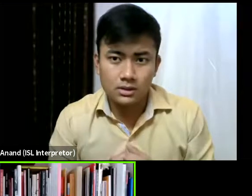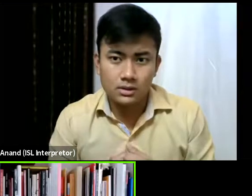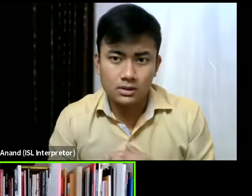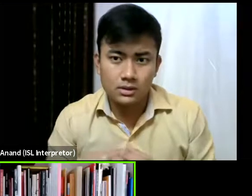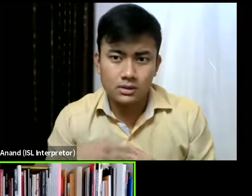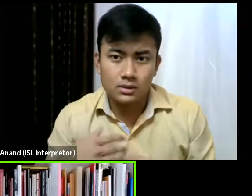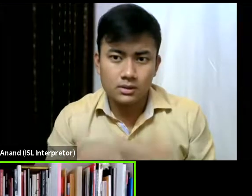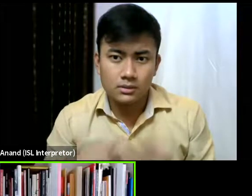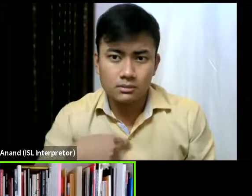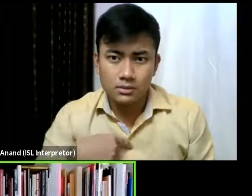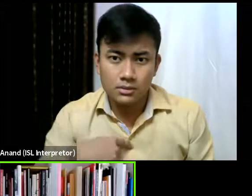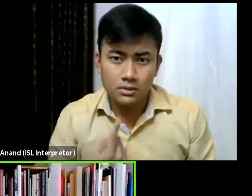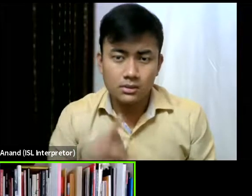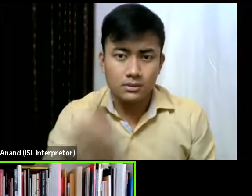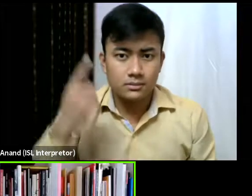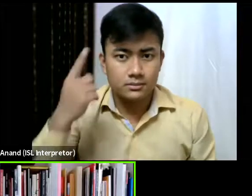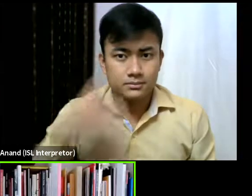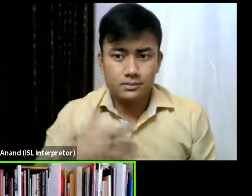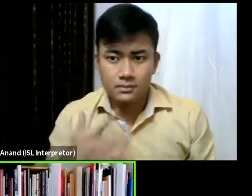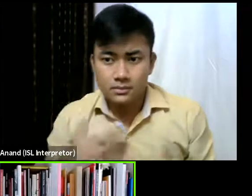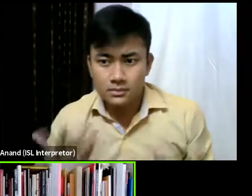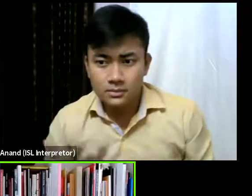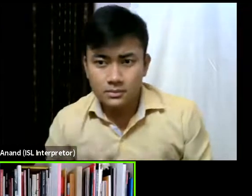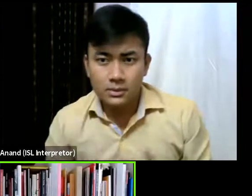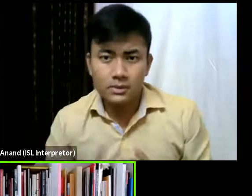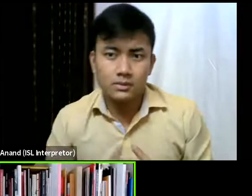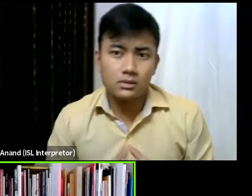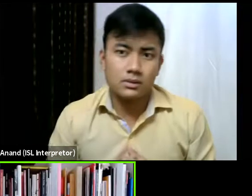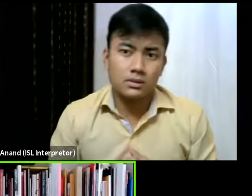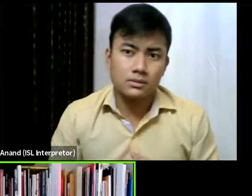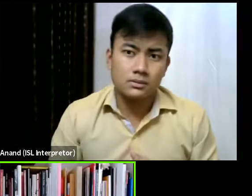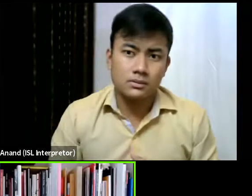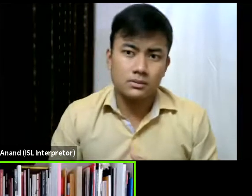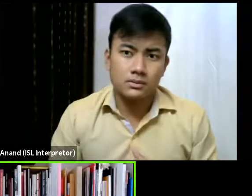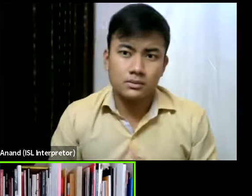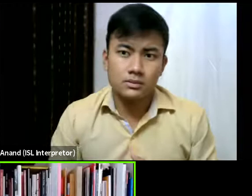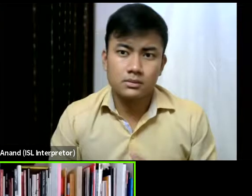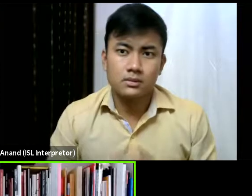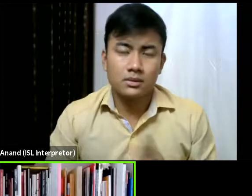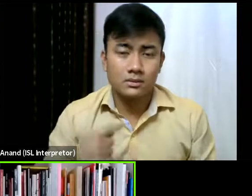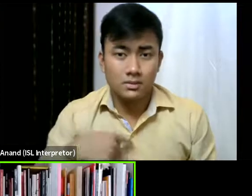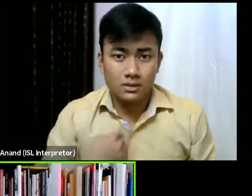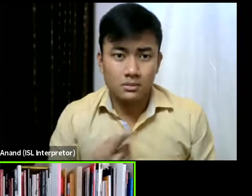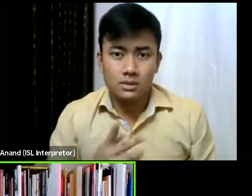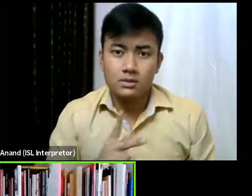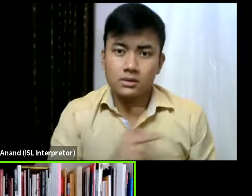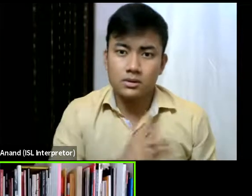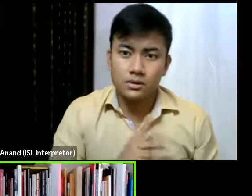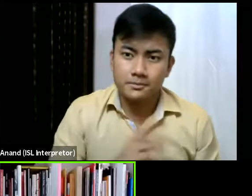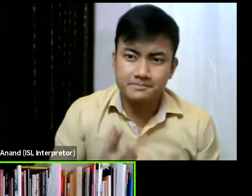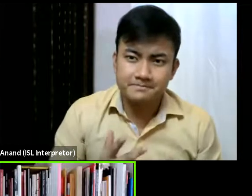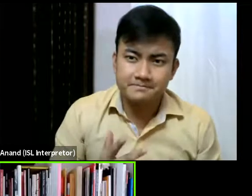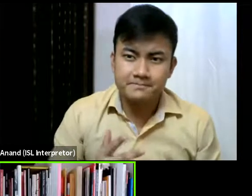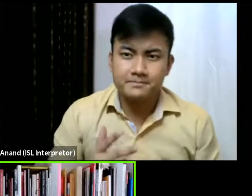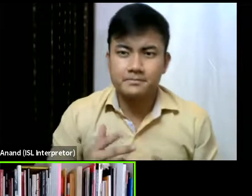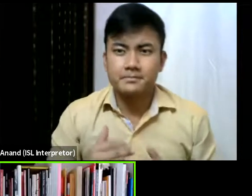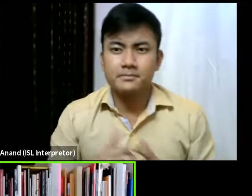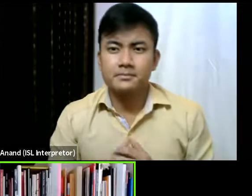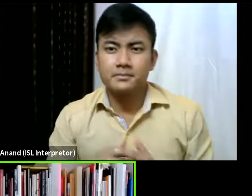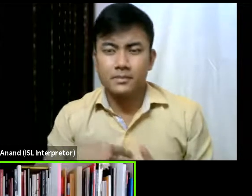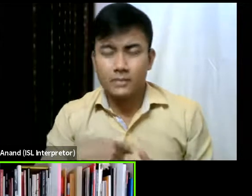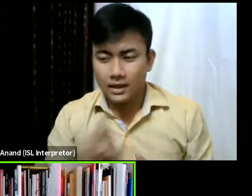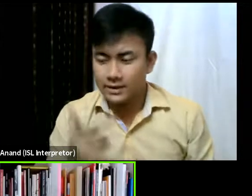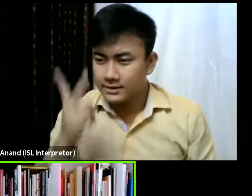honestly, I do not see yet any kind of real solution, or like an alternative